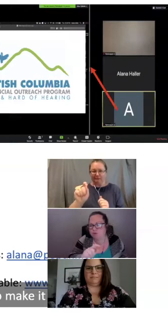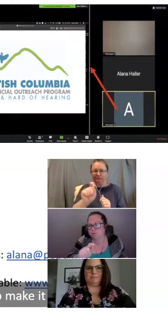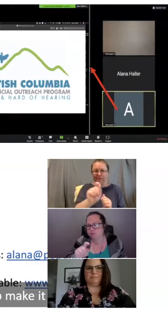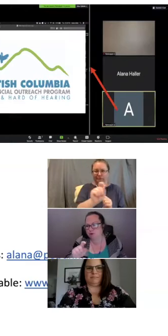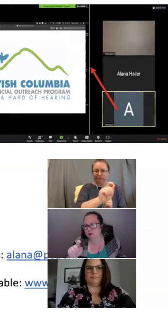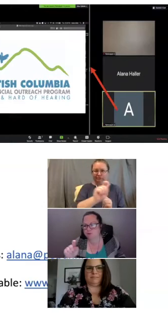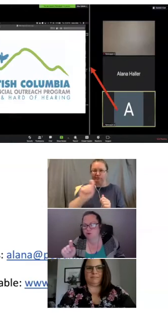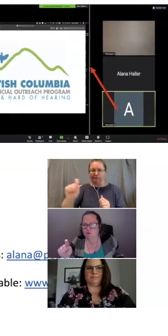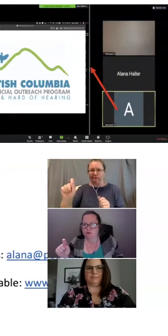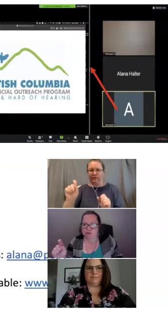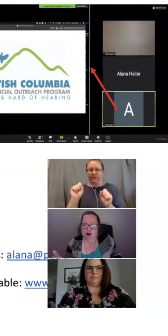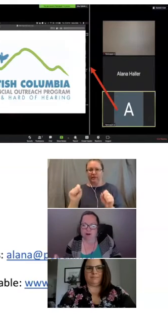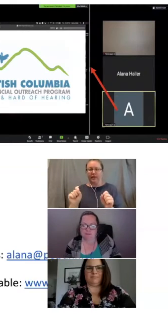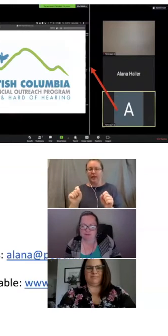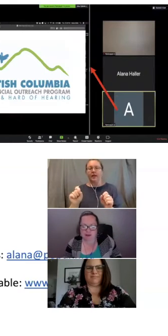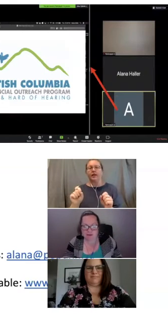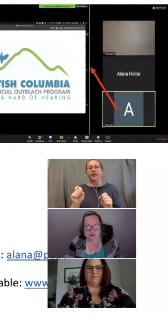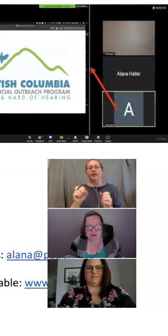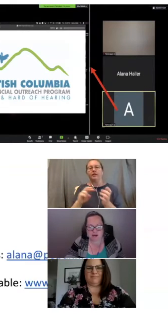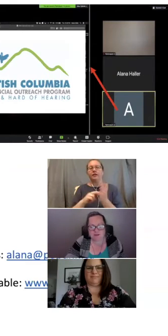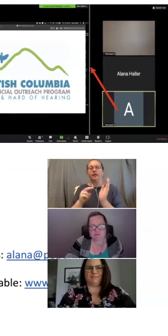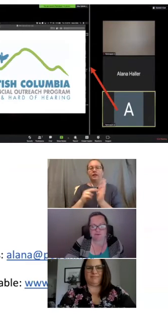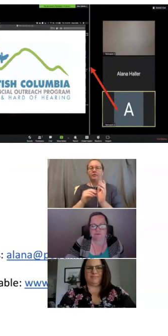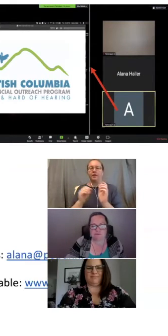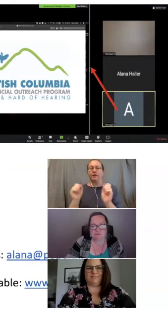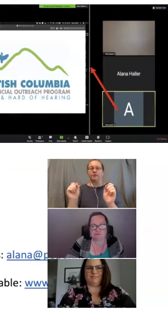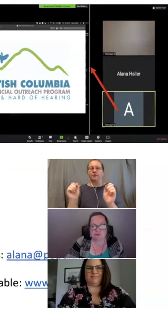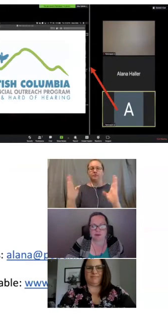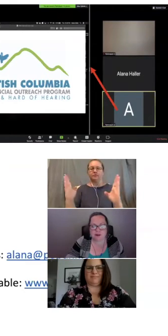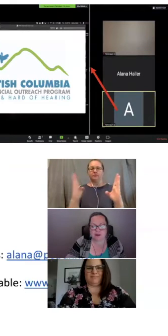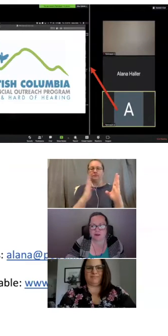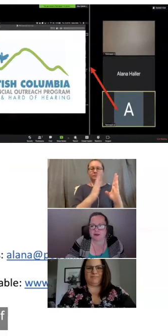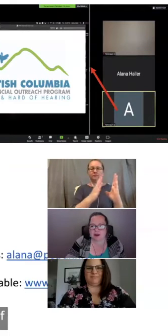screens, you move your mouse over top of the empty names,